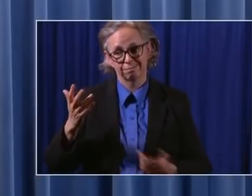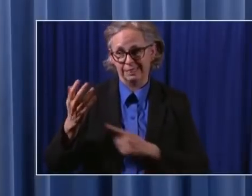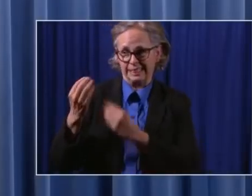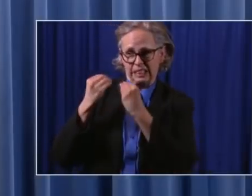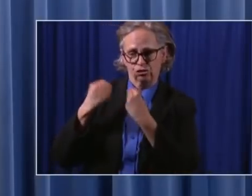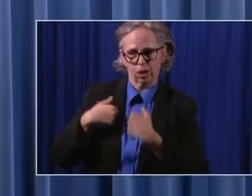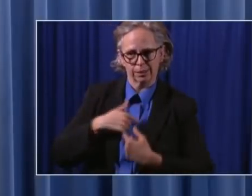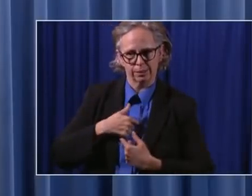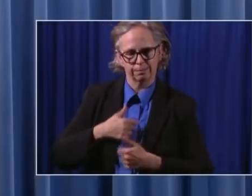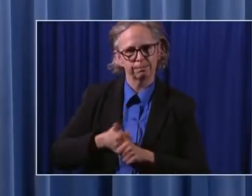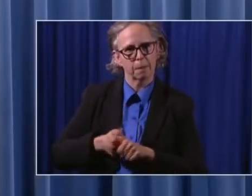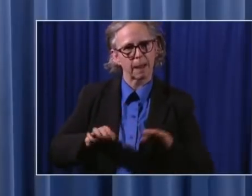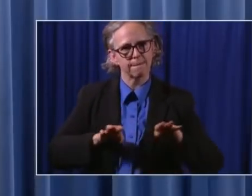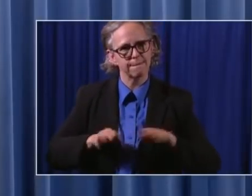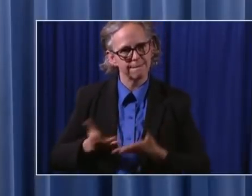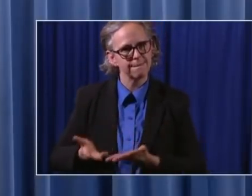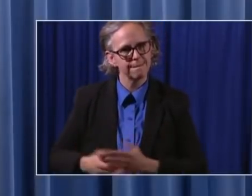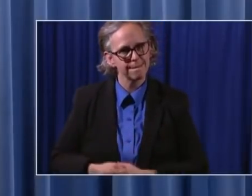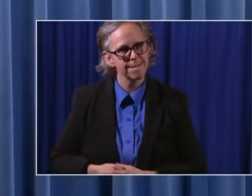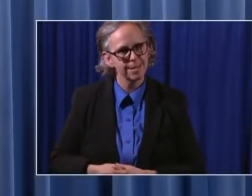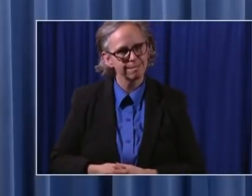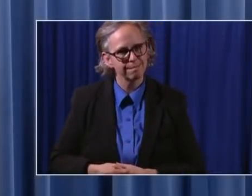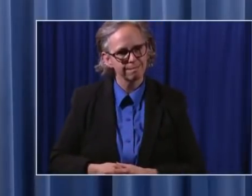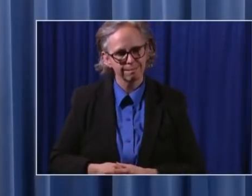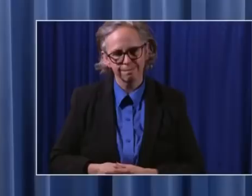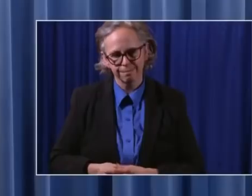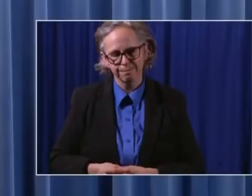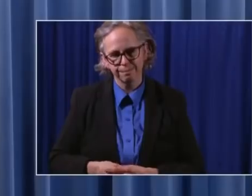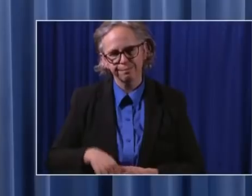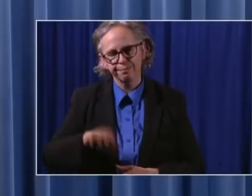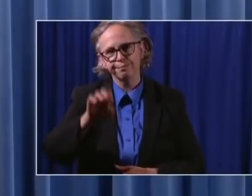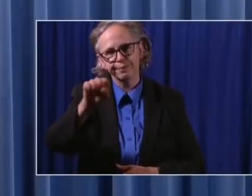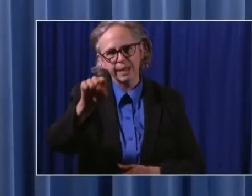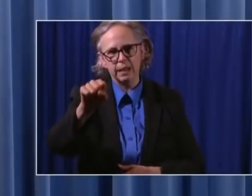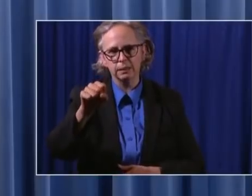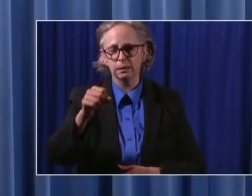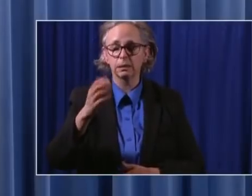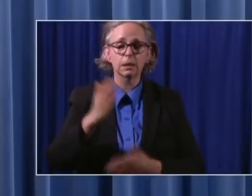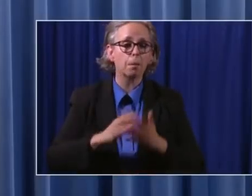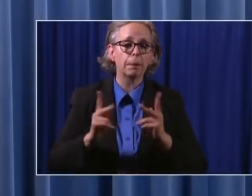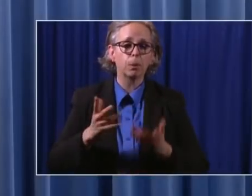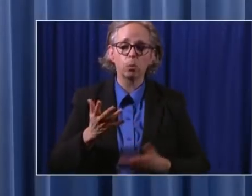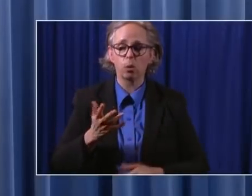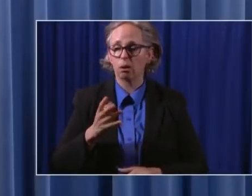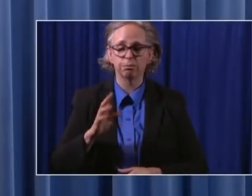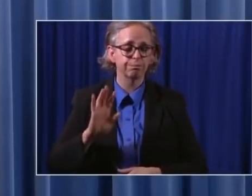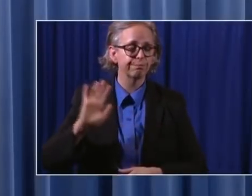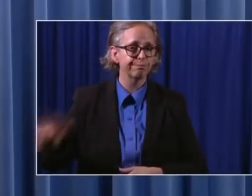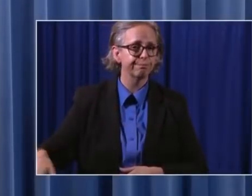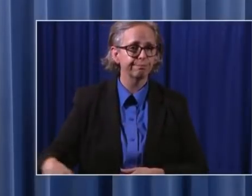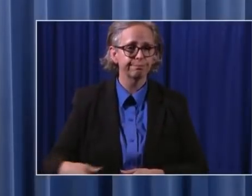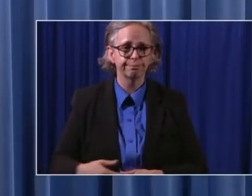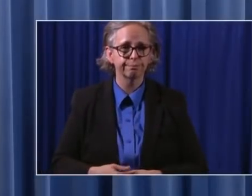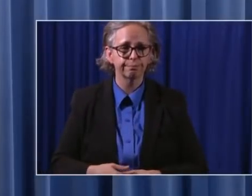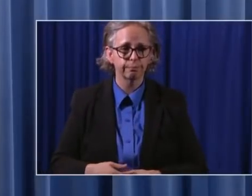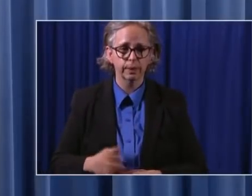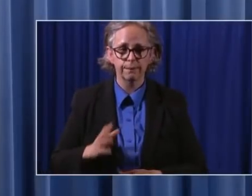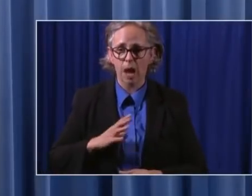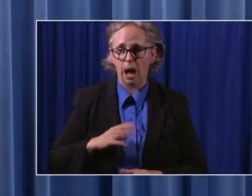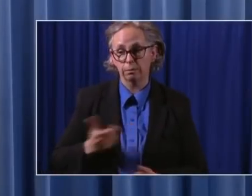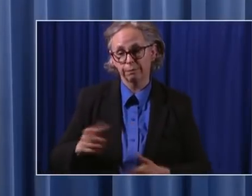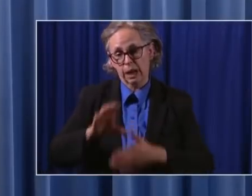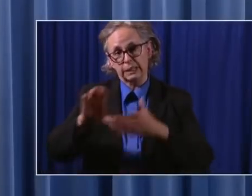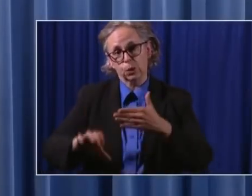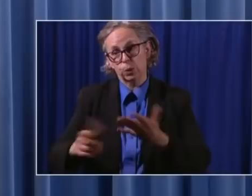won't be occasions of flagrant violation of this, that something might not happen. So again, we're asking